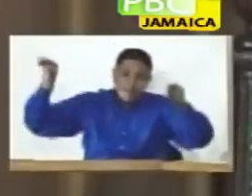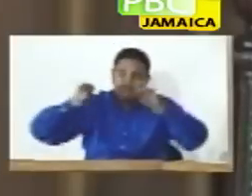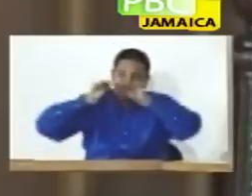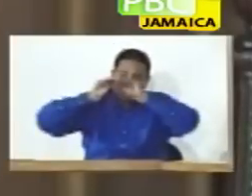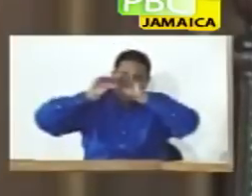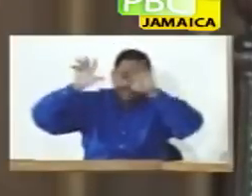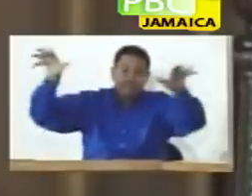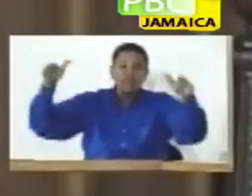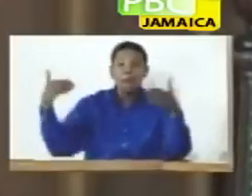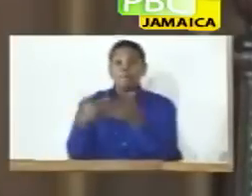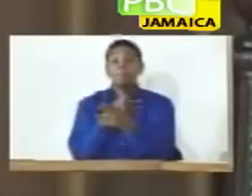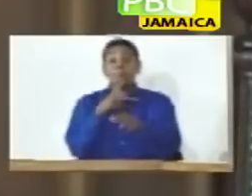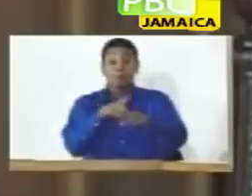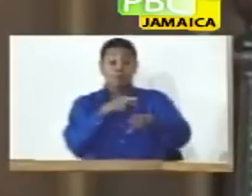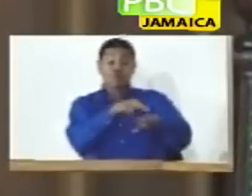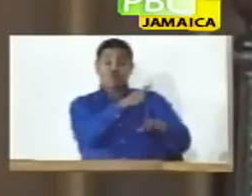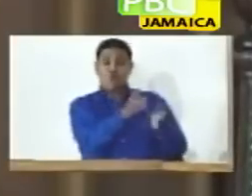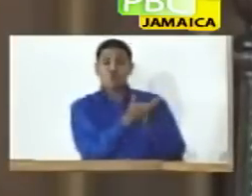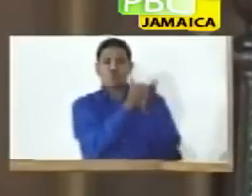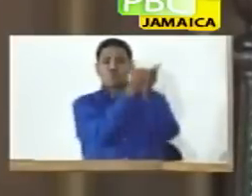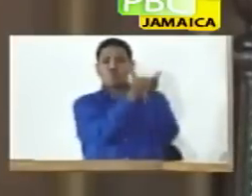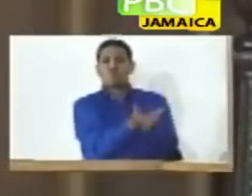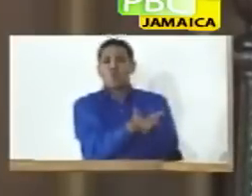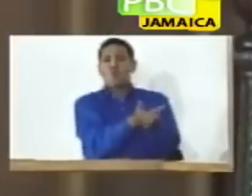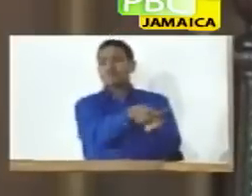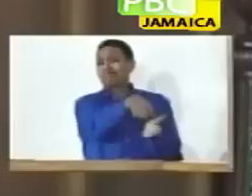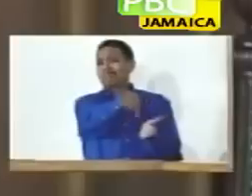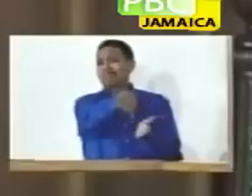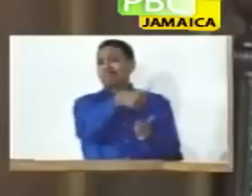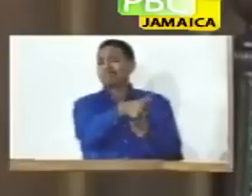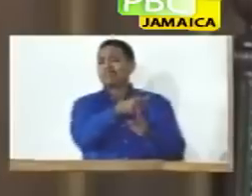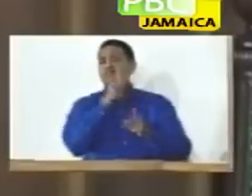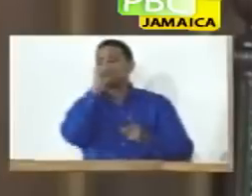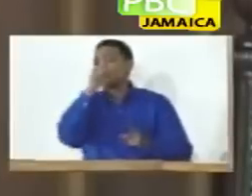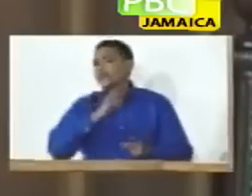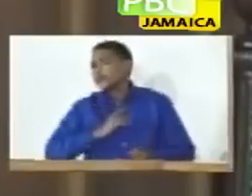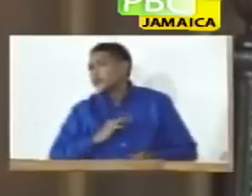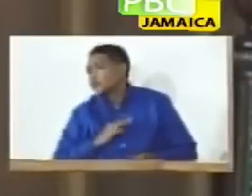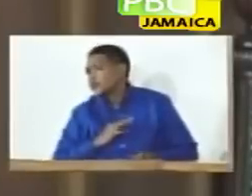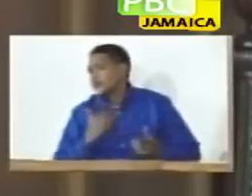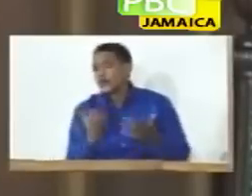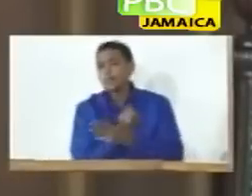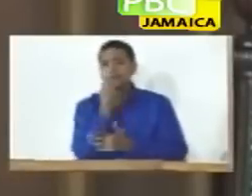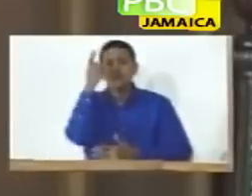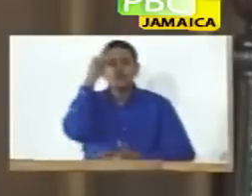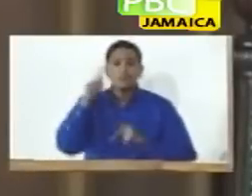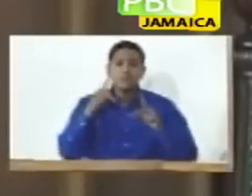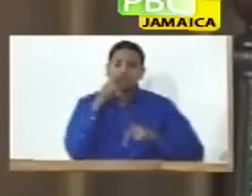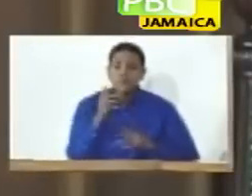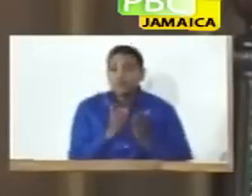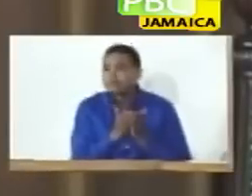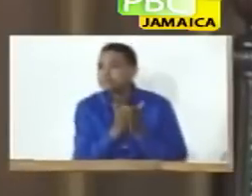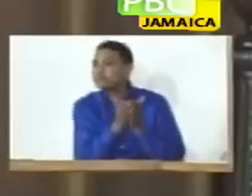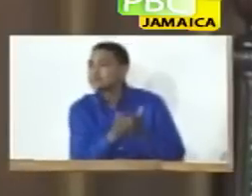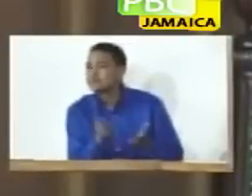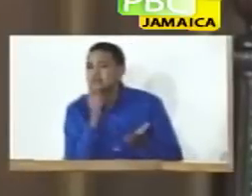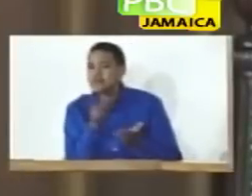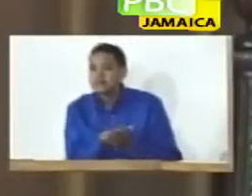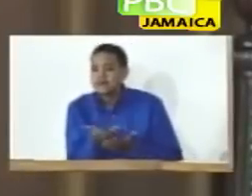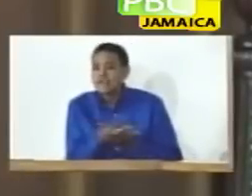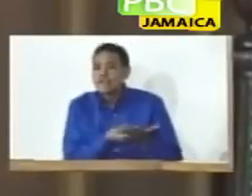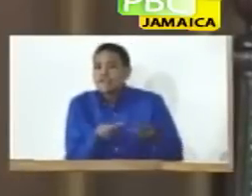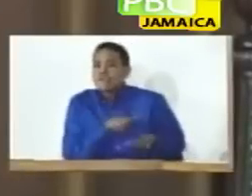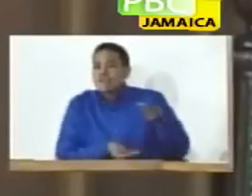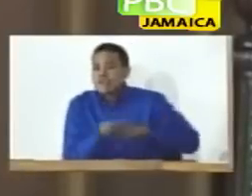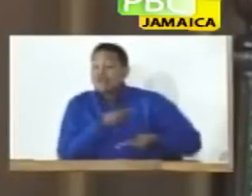Port Royal cruise terminal presents tremendous opportunities for tourism to position Port Royal